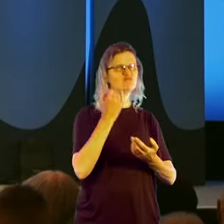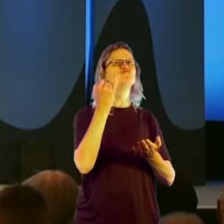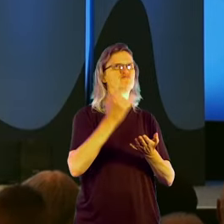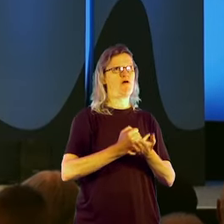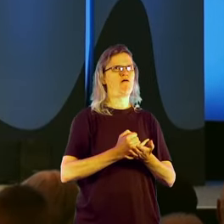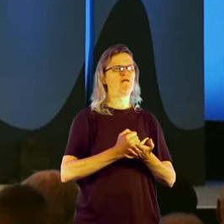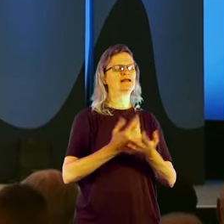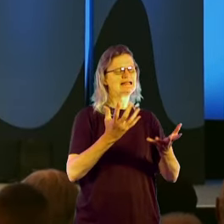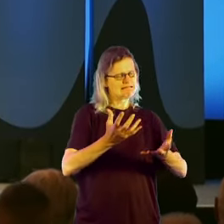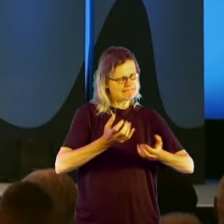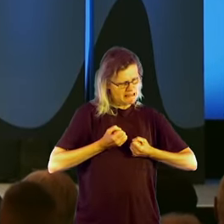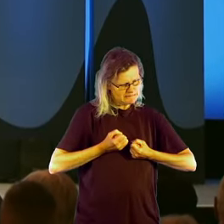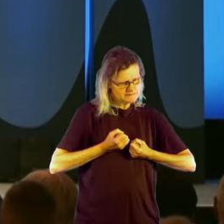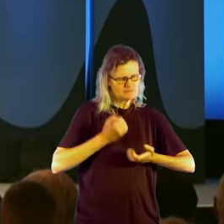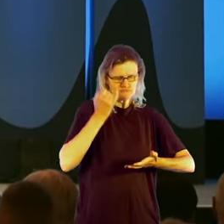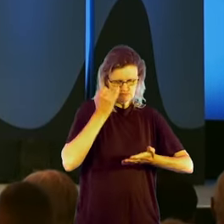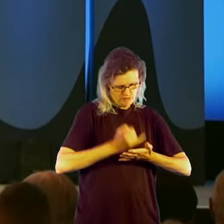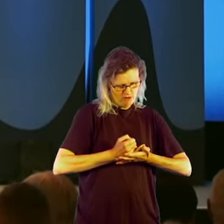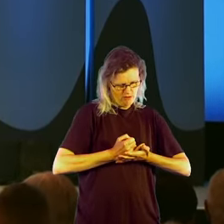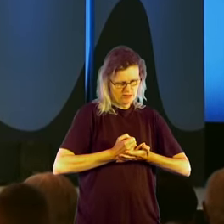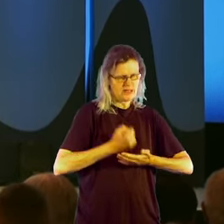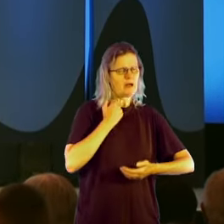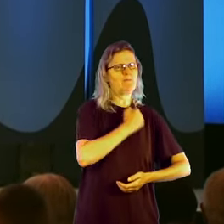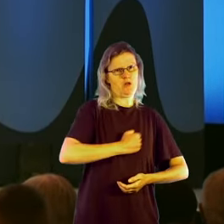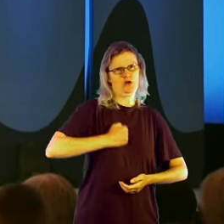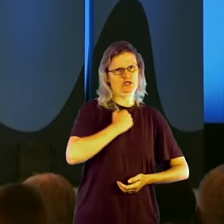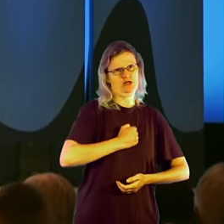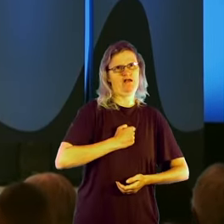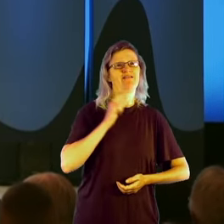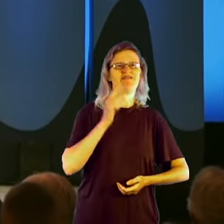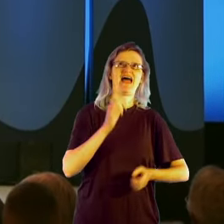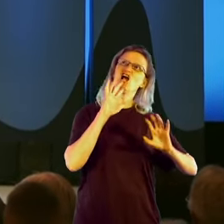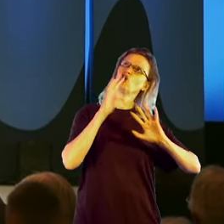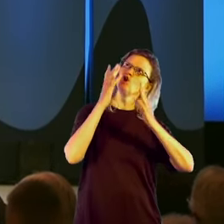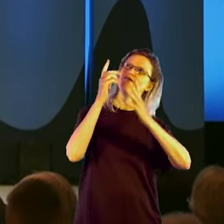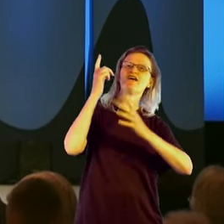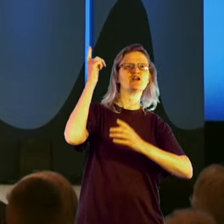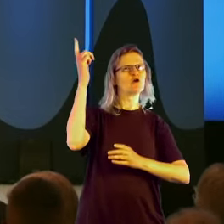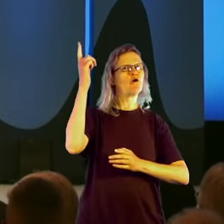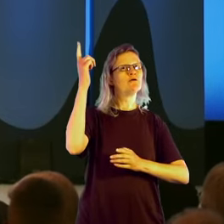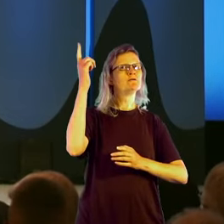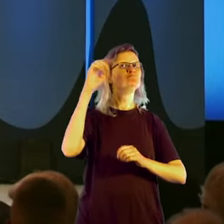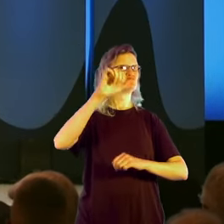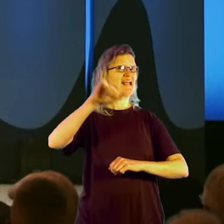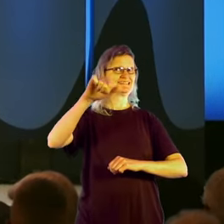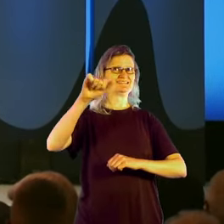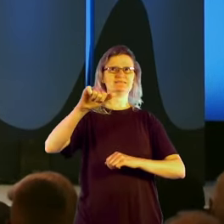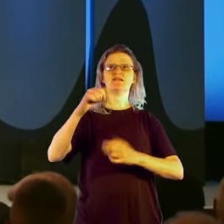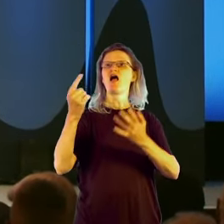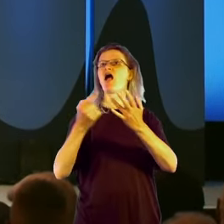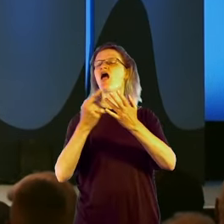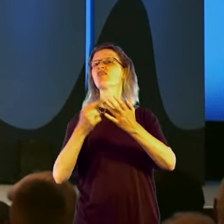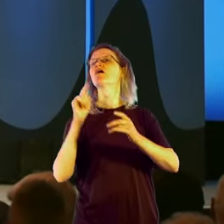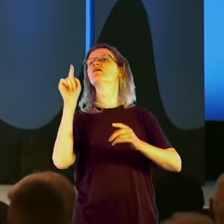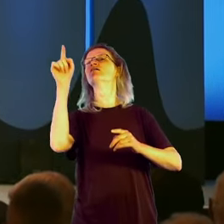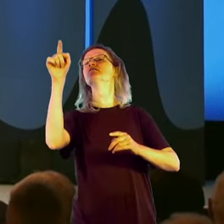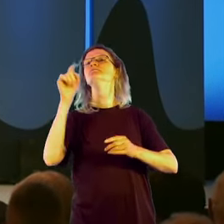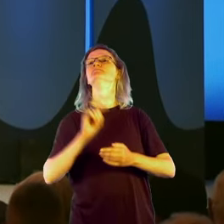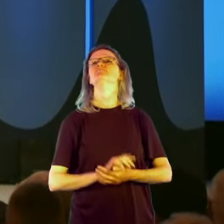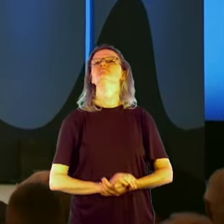the wrongness of what we have done and apologize for it, great. Anything else? How else might